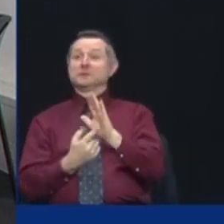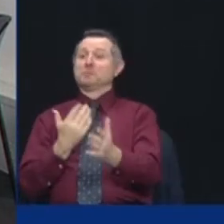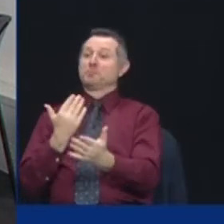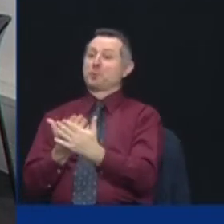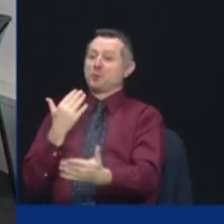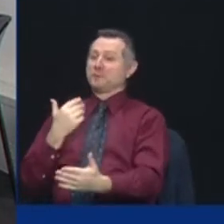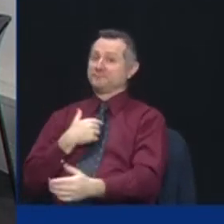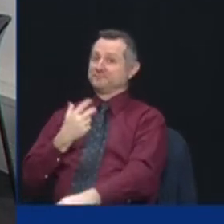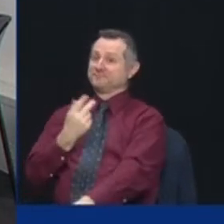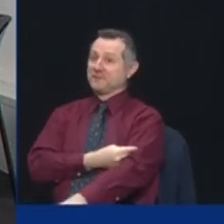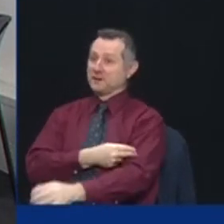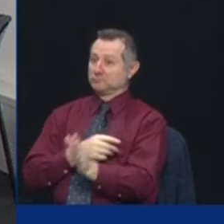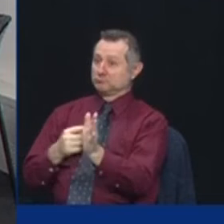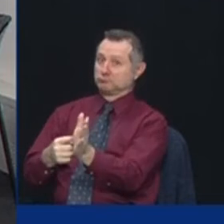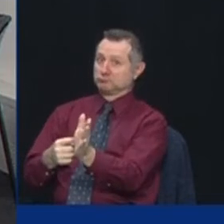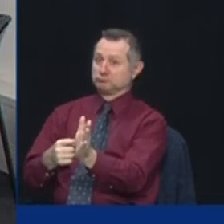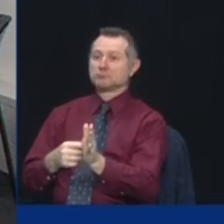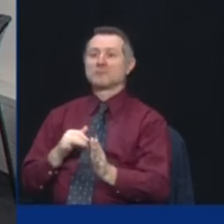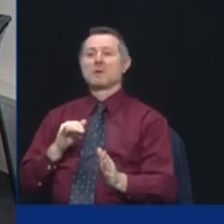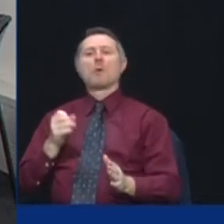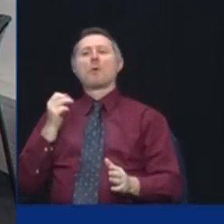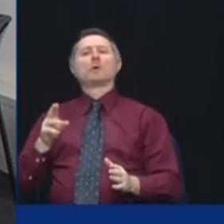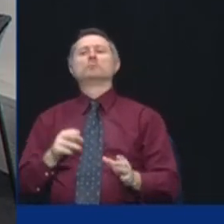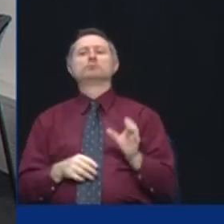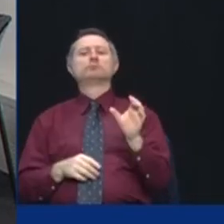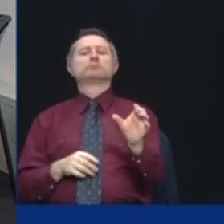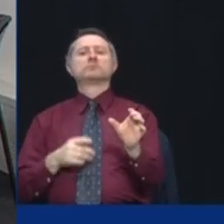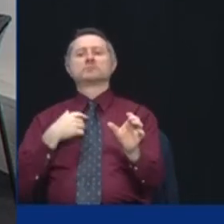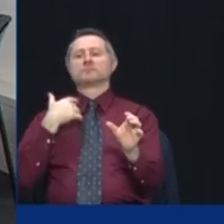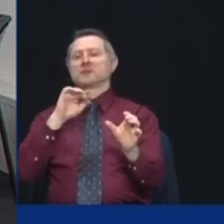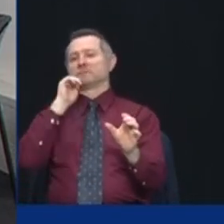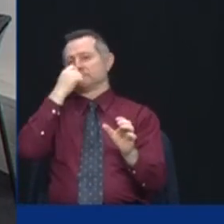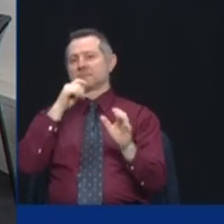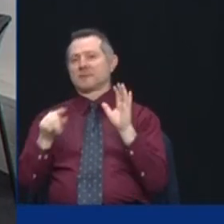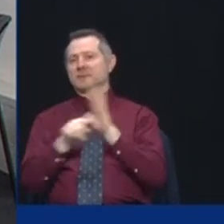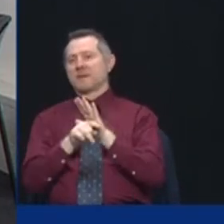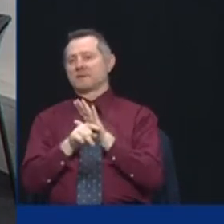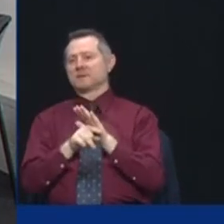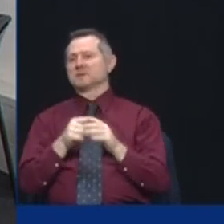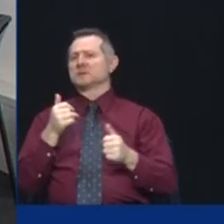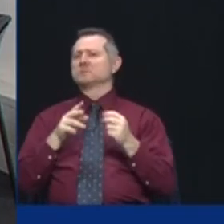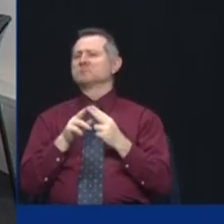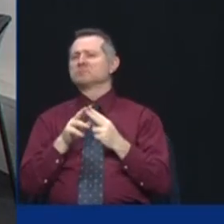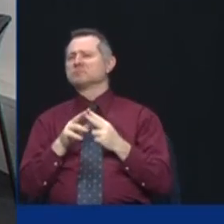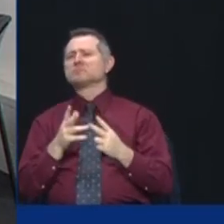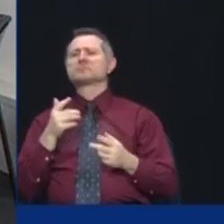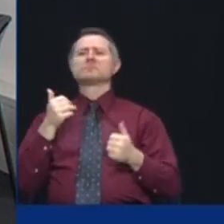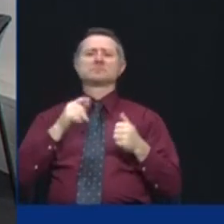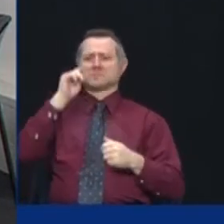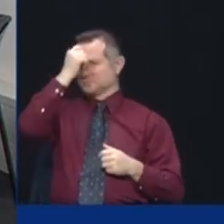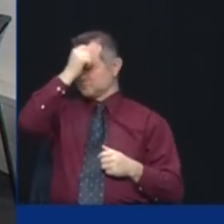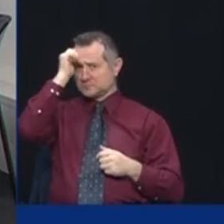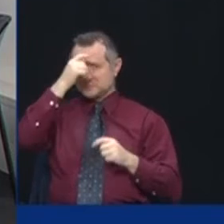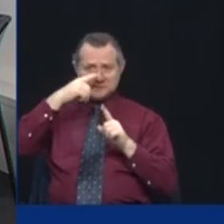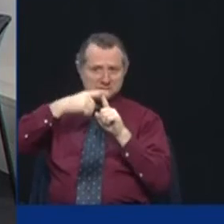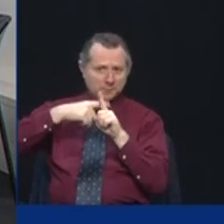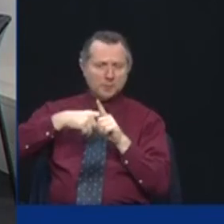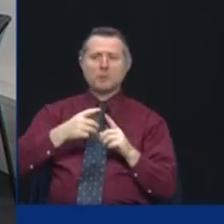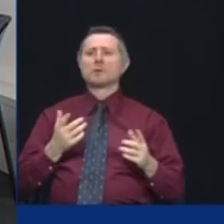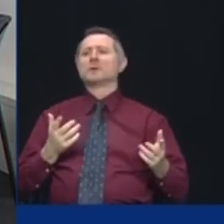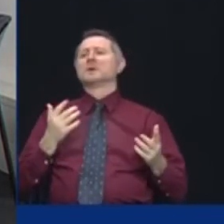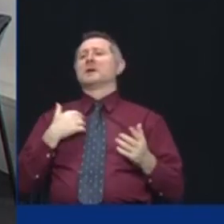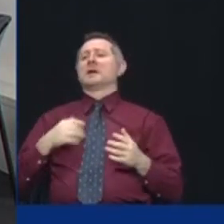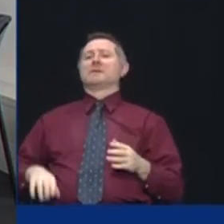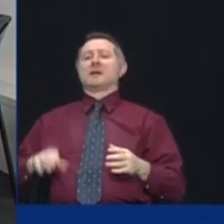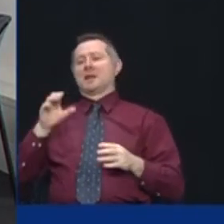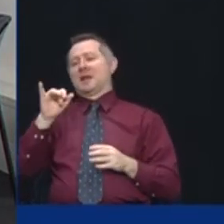you show proof of a test, you get your temperature taken, they ask you for ID. This is an open